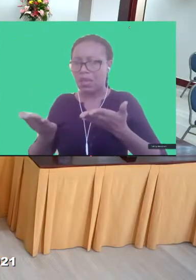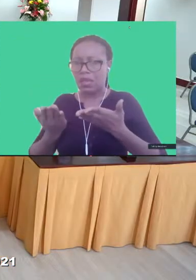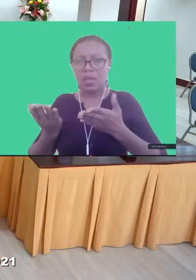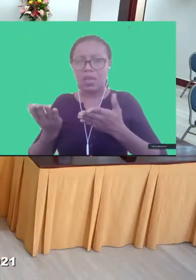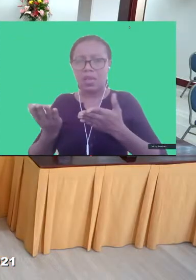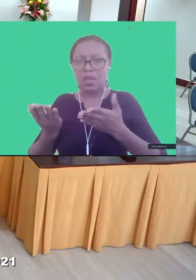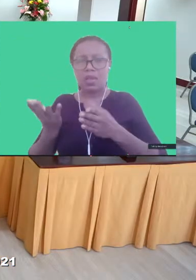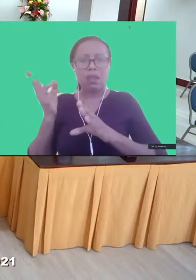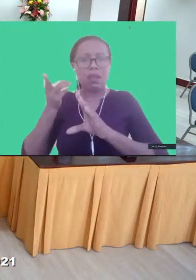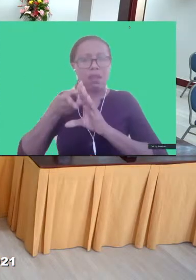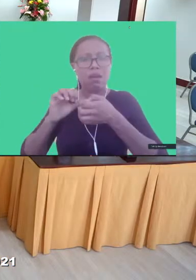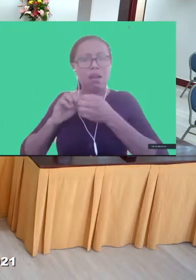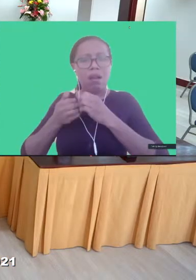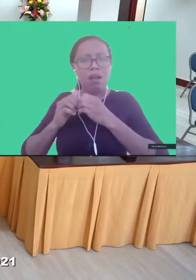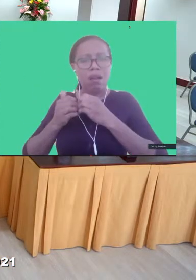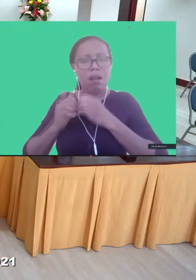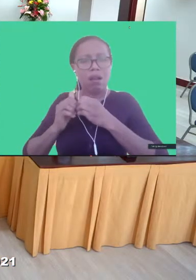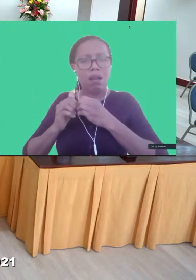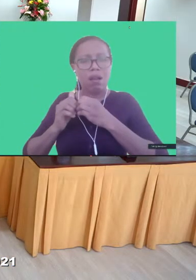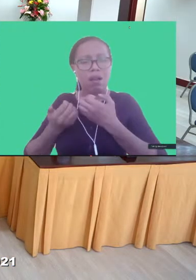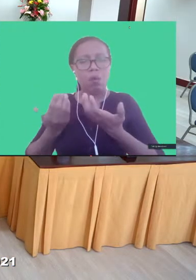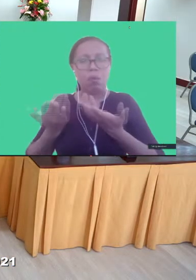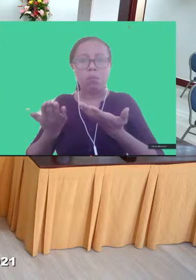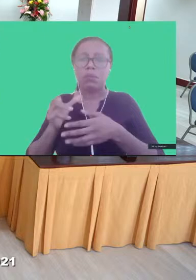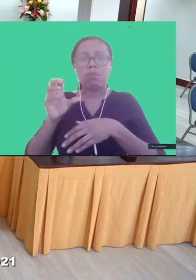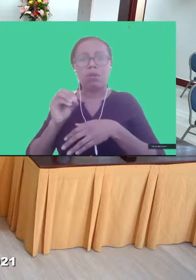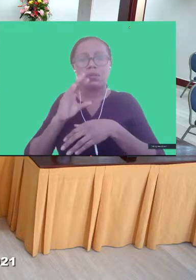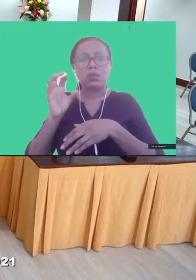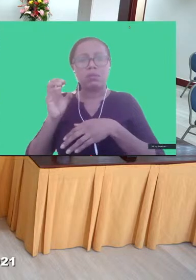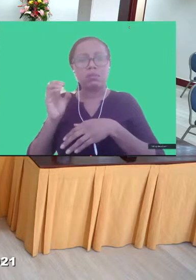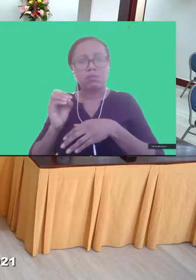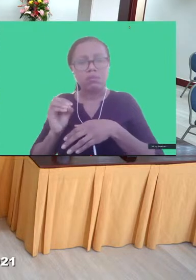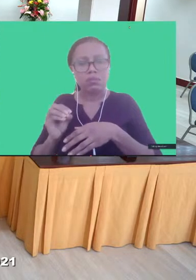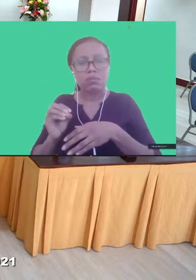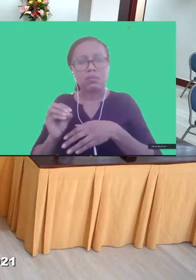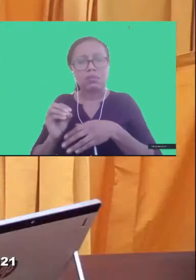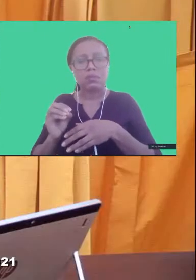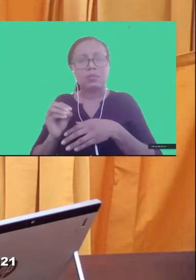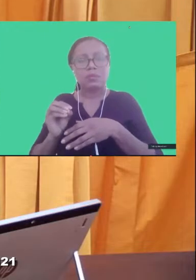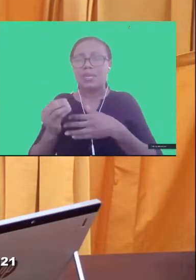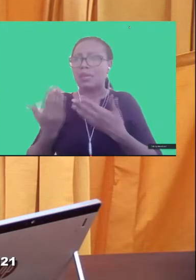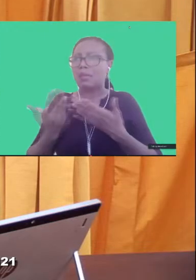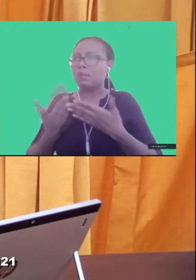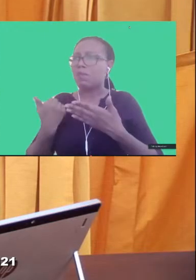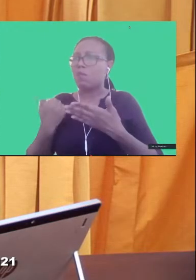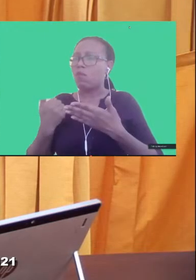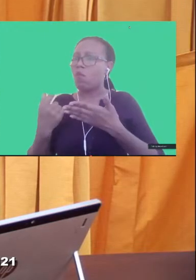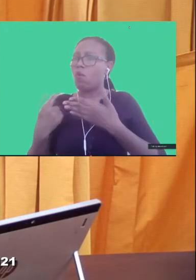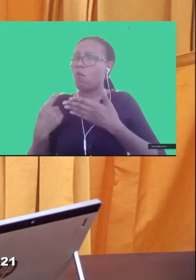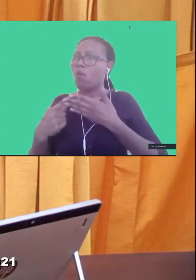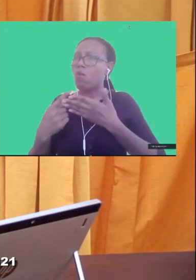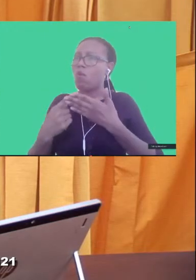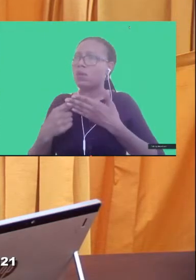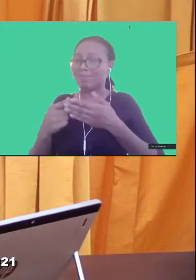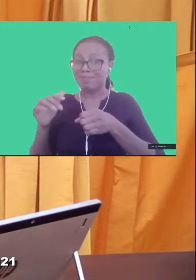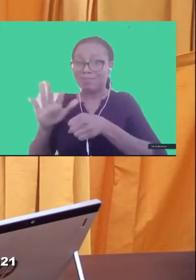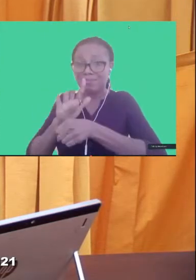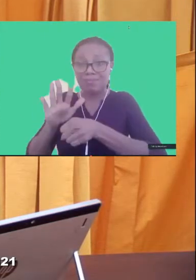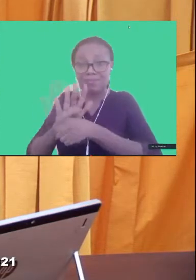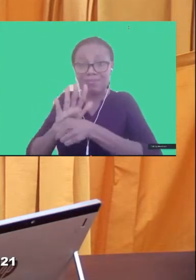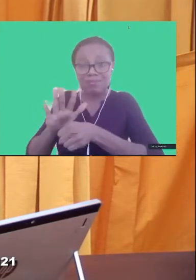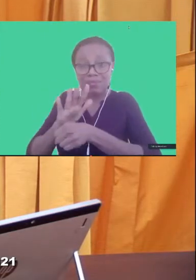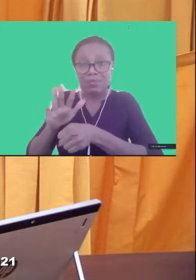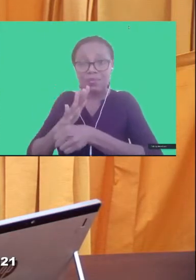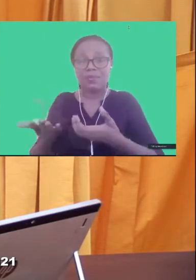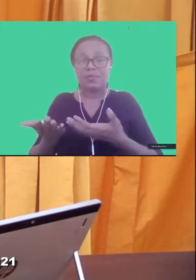30% that has been spoken of is sufficient. So the ministry actually has done